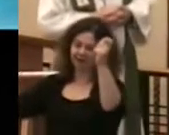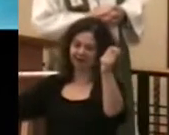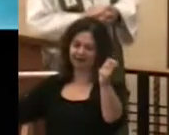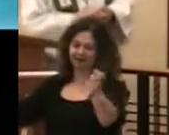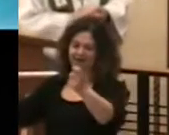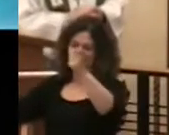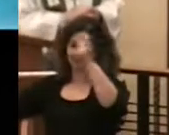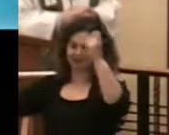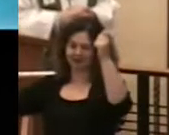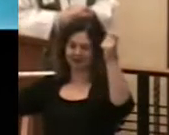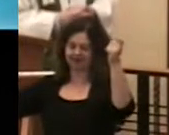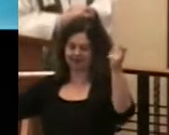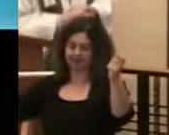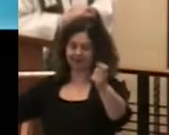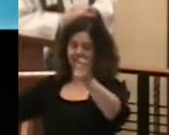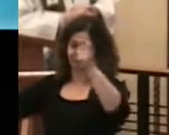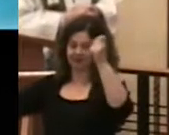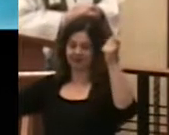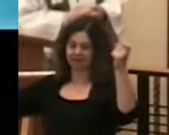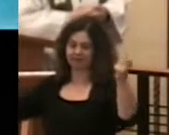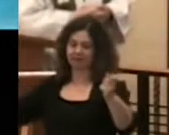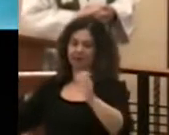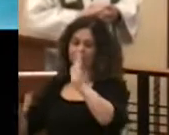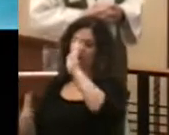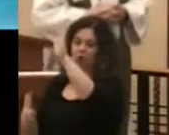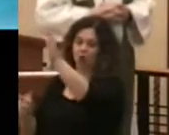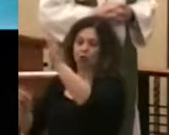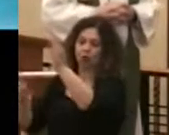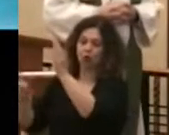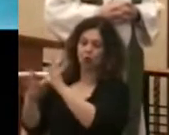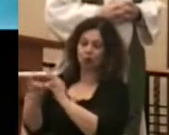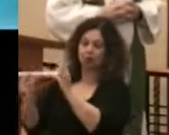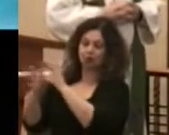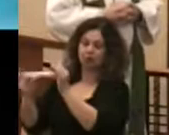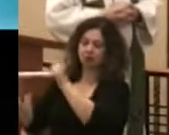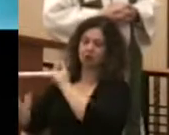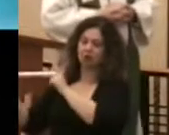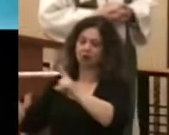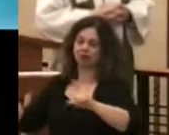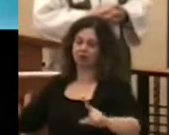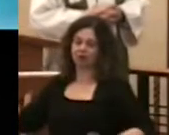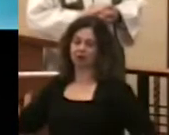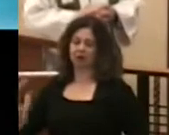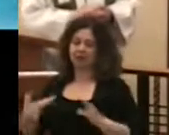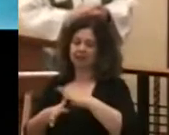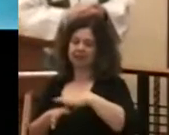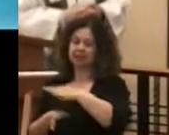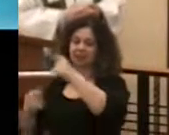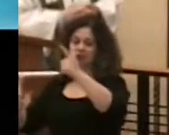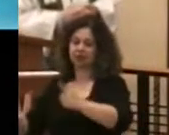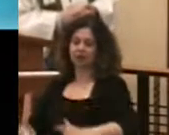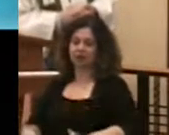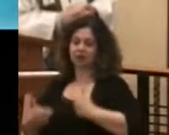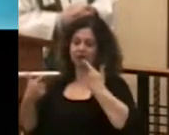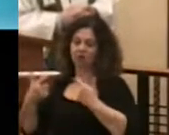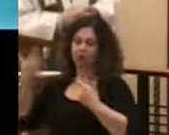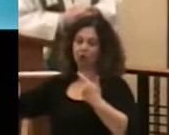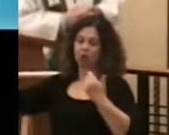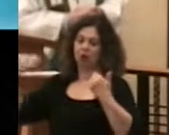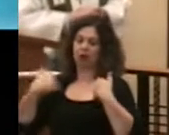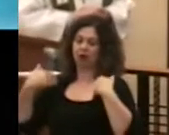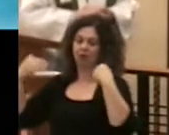Alleluia. Your words, O Lord, are spirit and life. You have